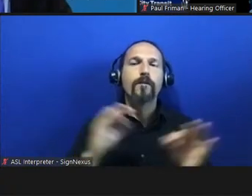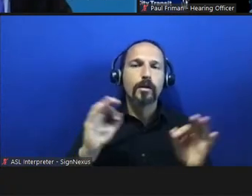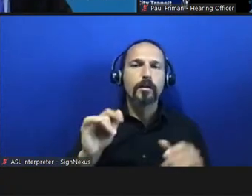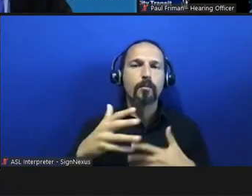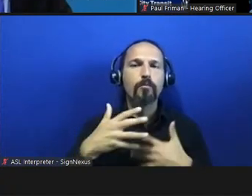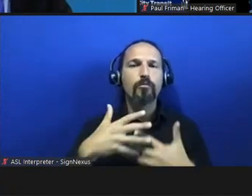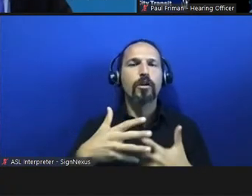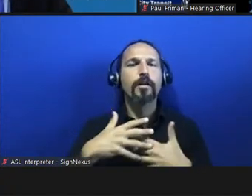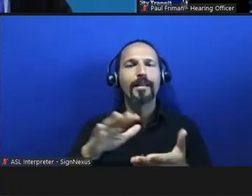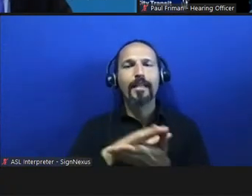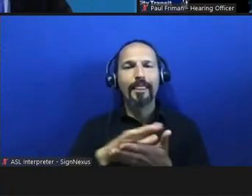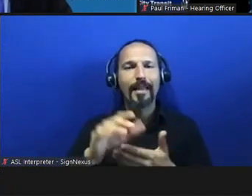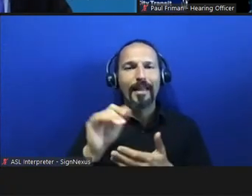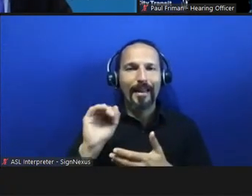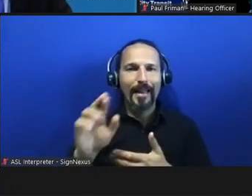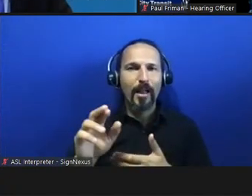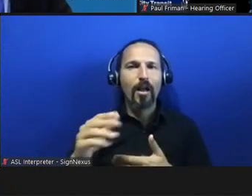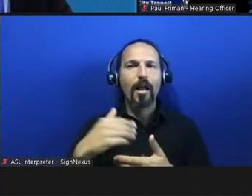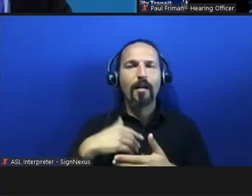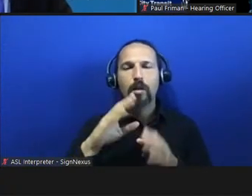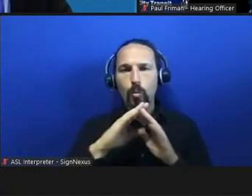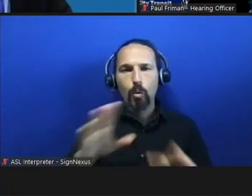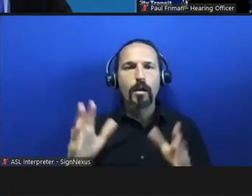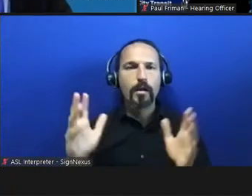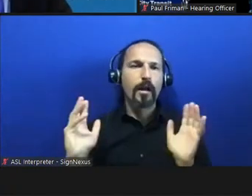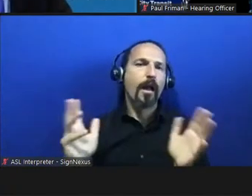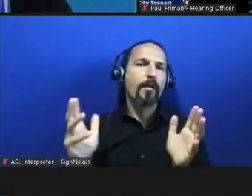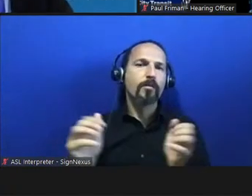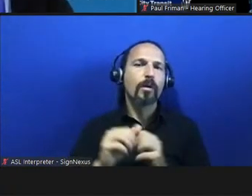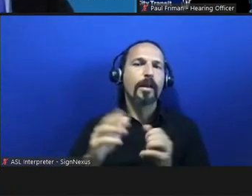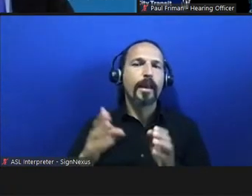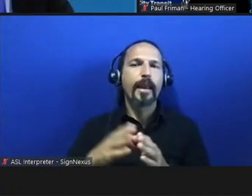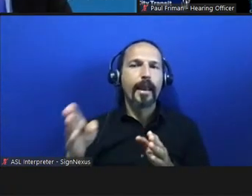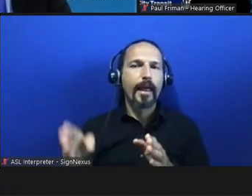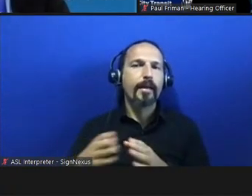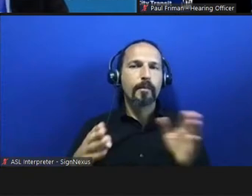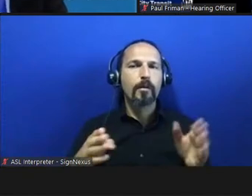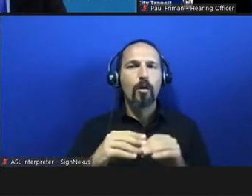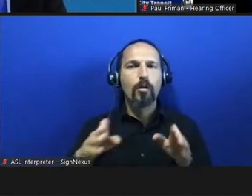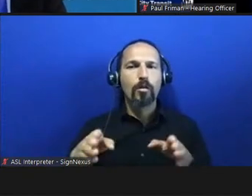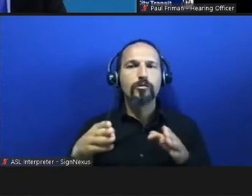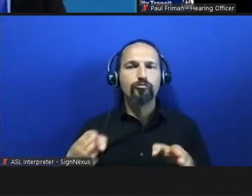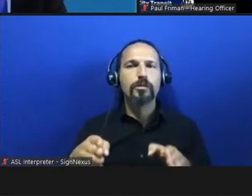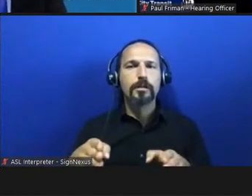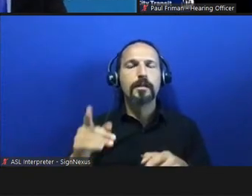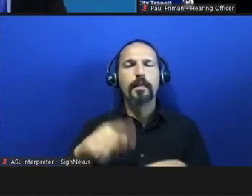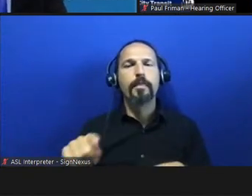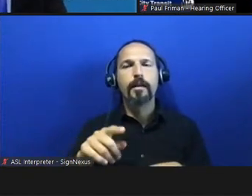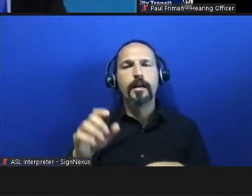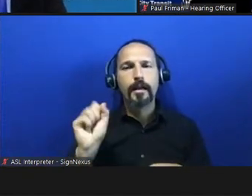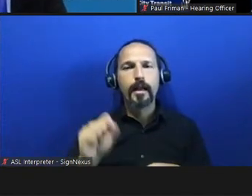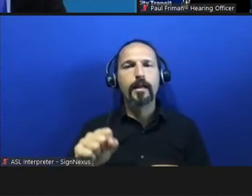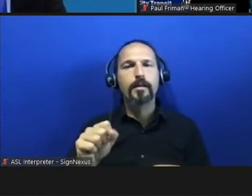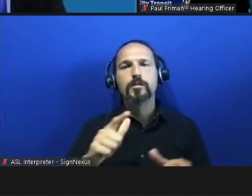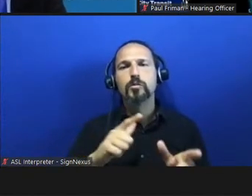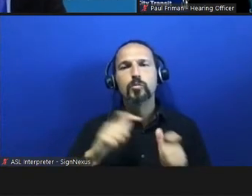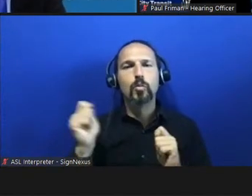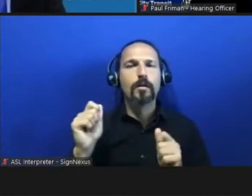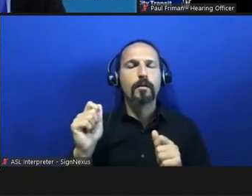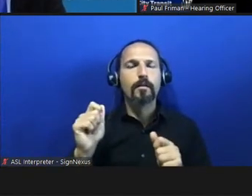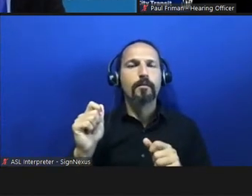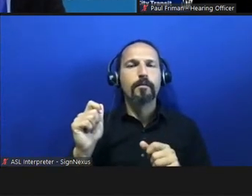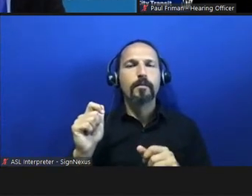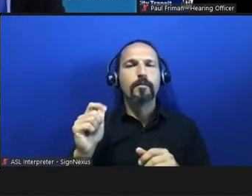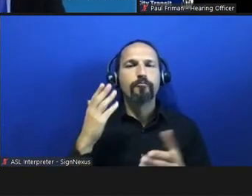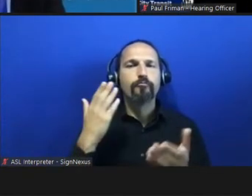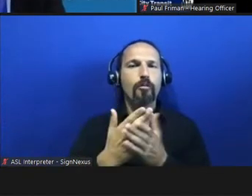breathe clean air to have a quiet conversation with neighbors on the street to take a Swift and reliable bus to